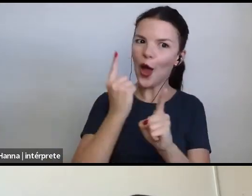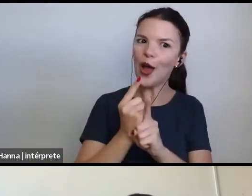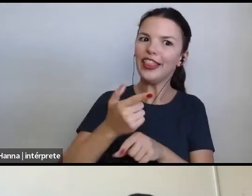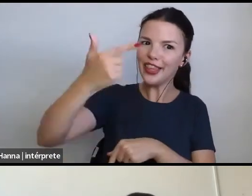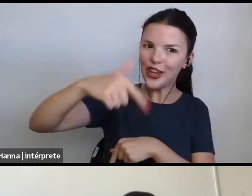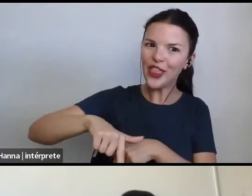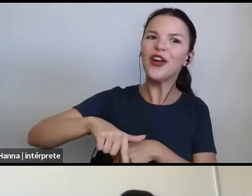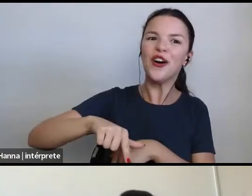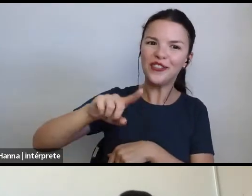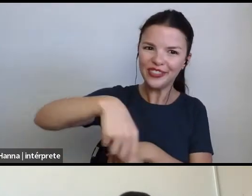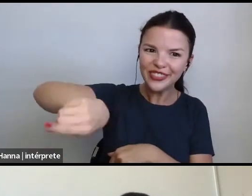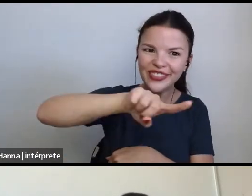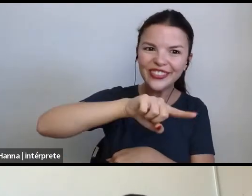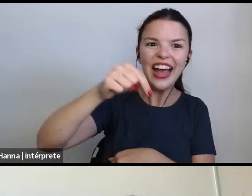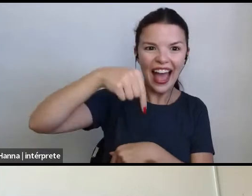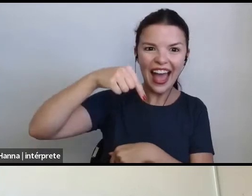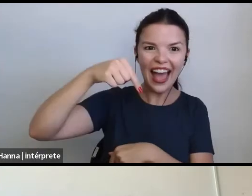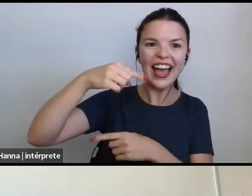in this